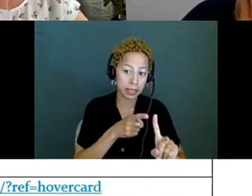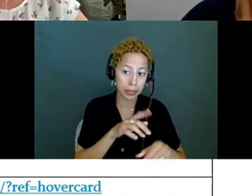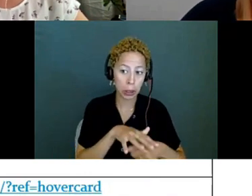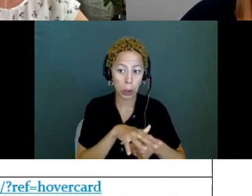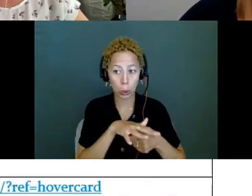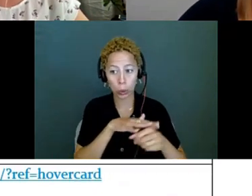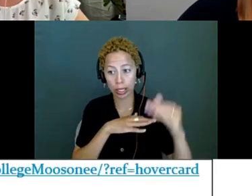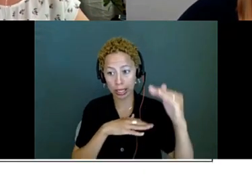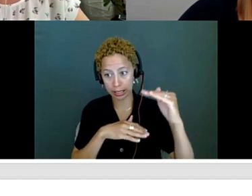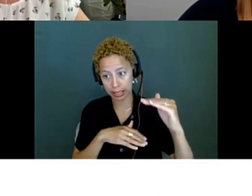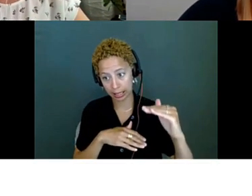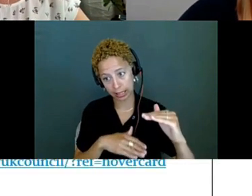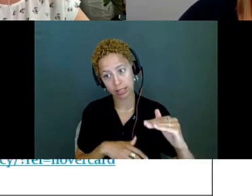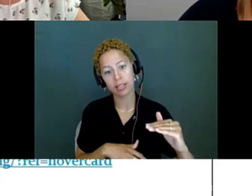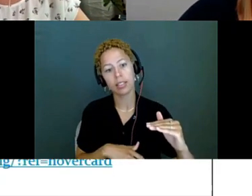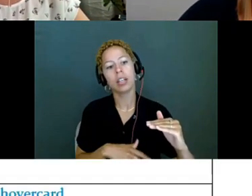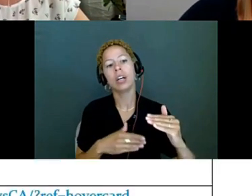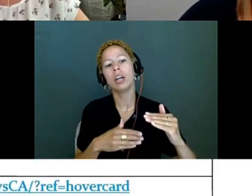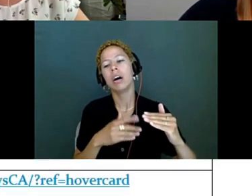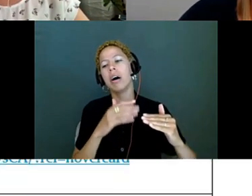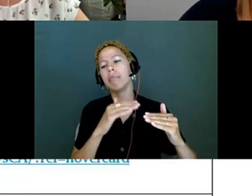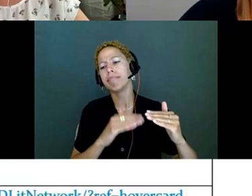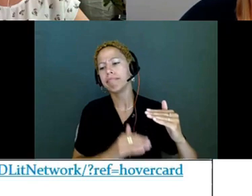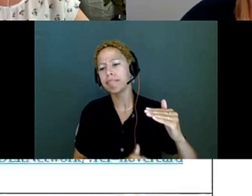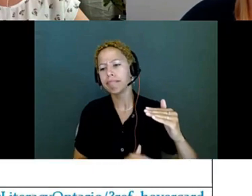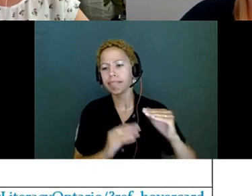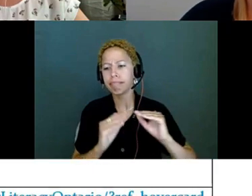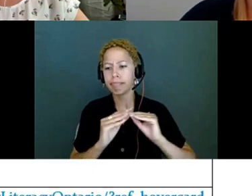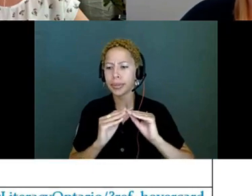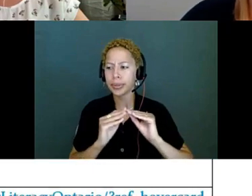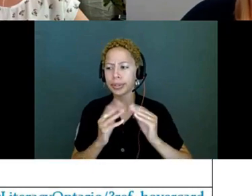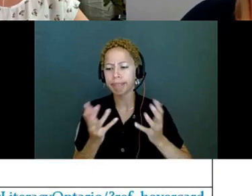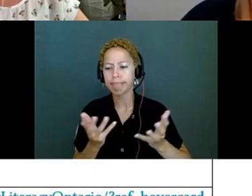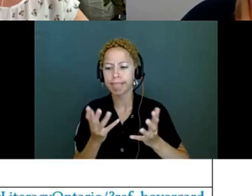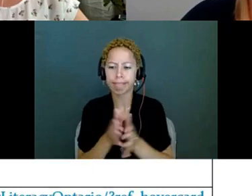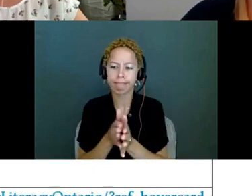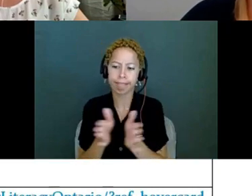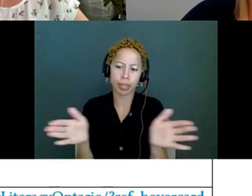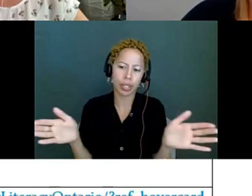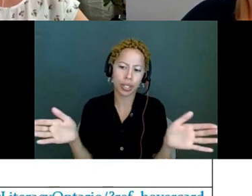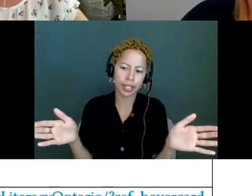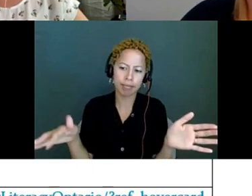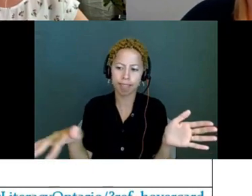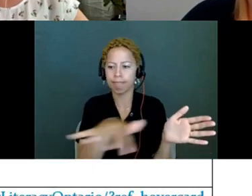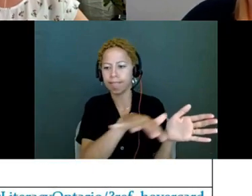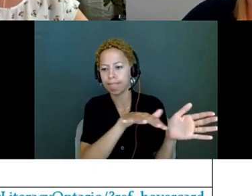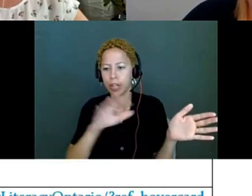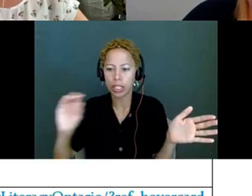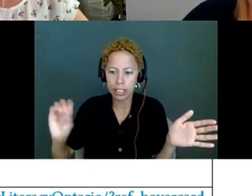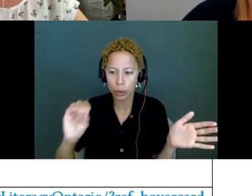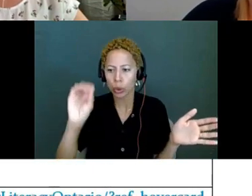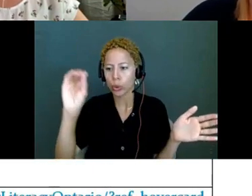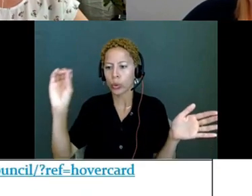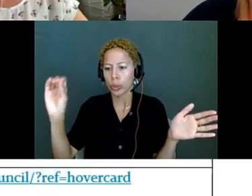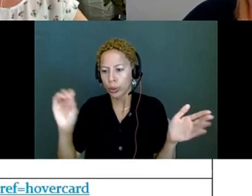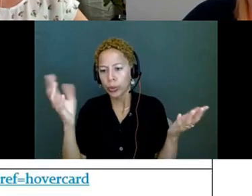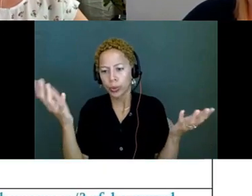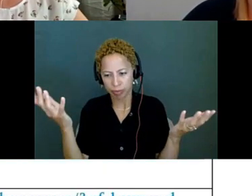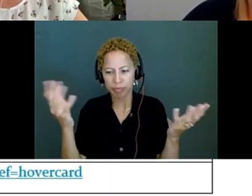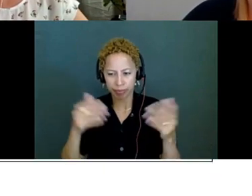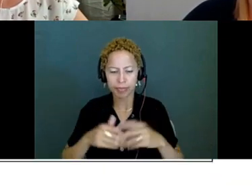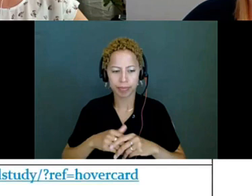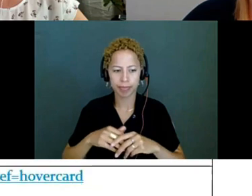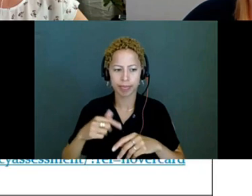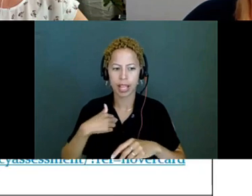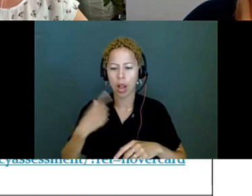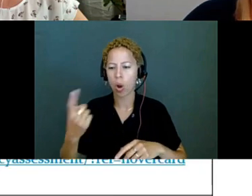things all the way to the more broader all of Ontario things. And so I suggest